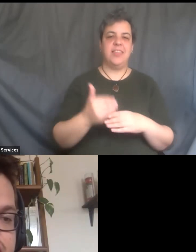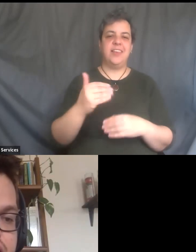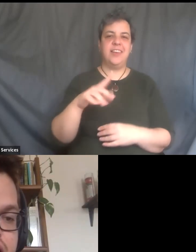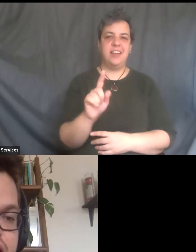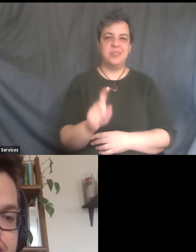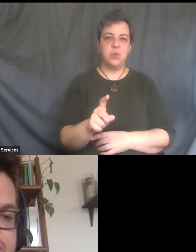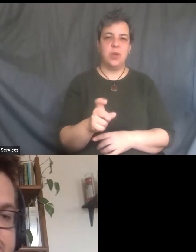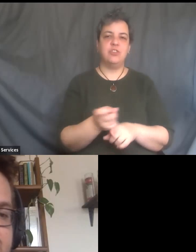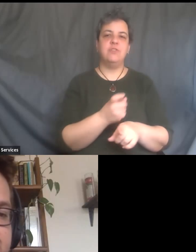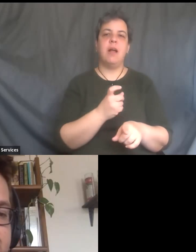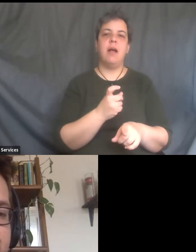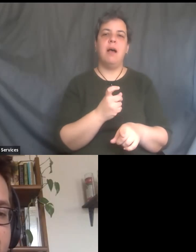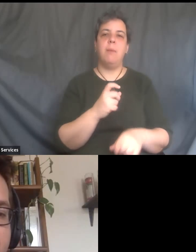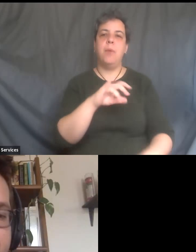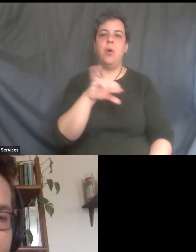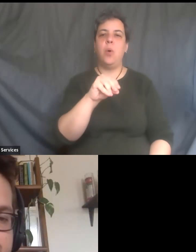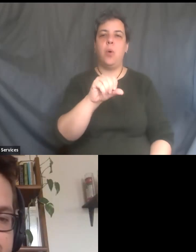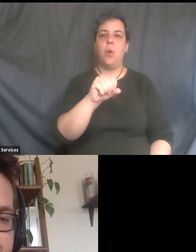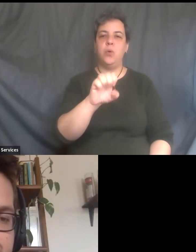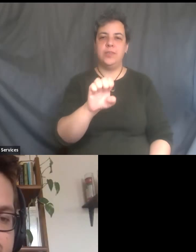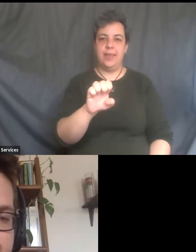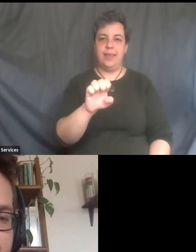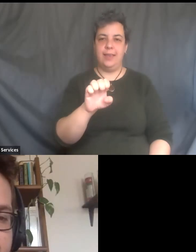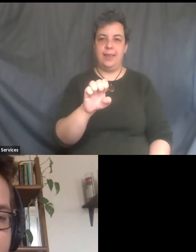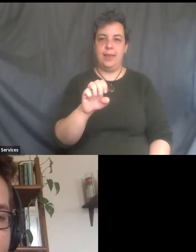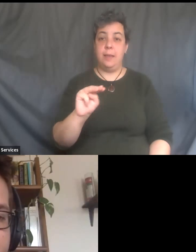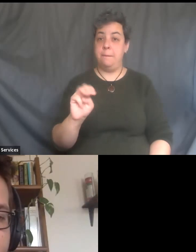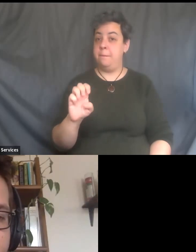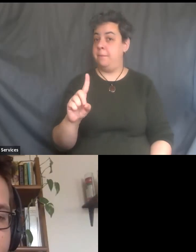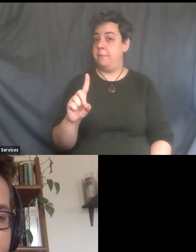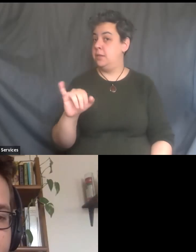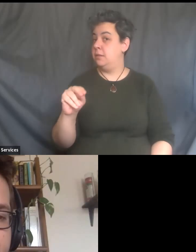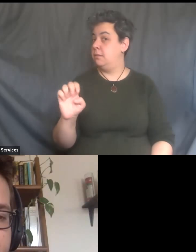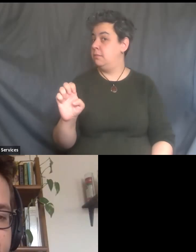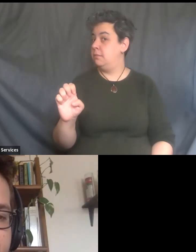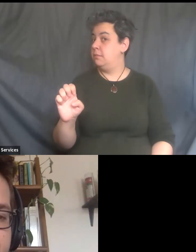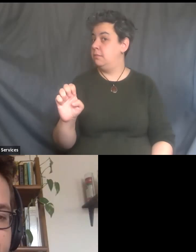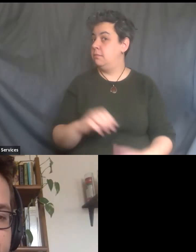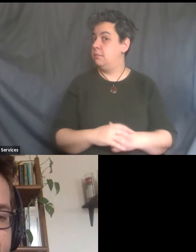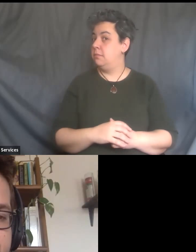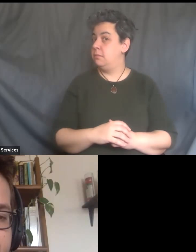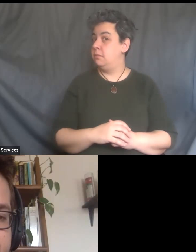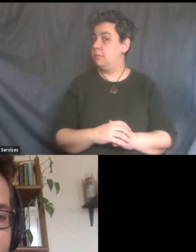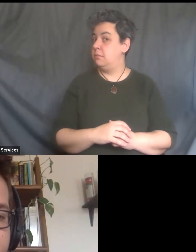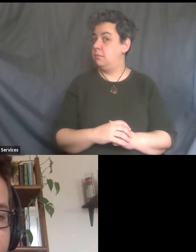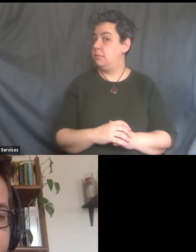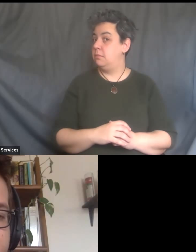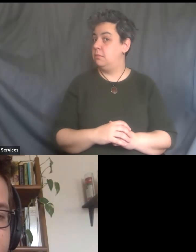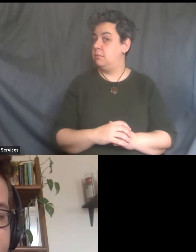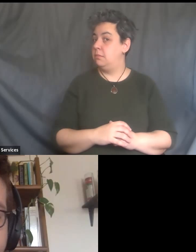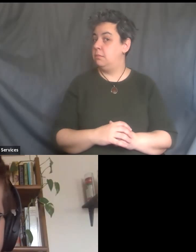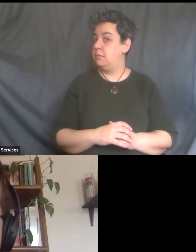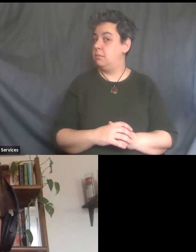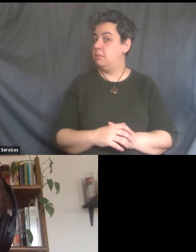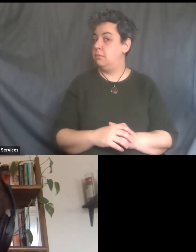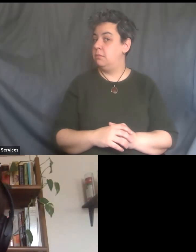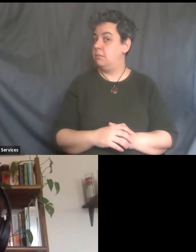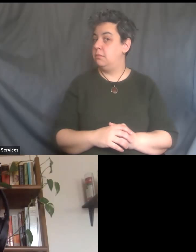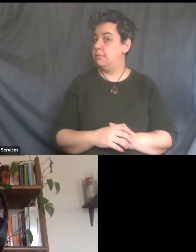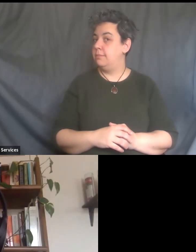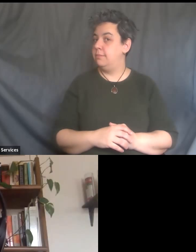Jose Medellin. I'm going to allow you to talk. You should be able to unmute yourself and ask your question